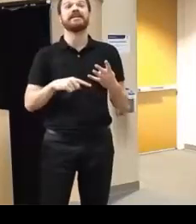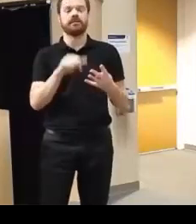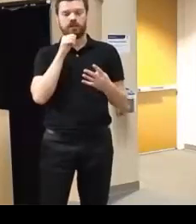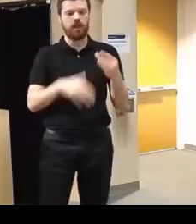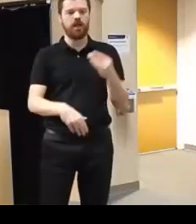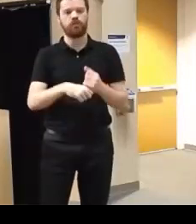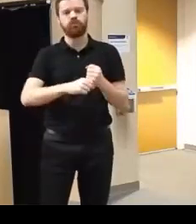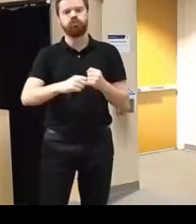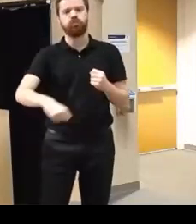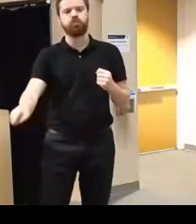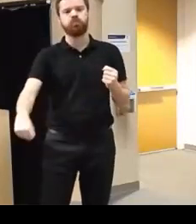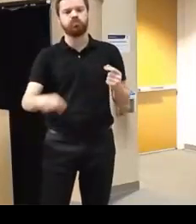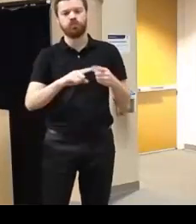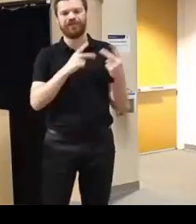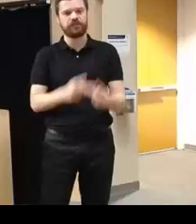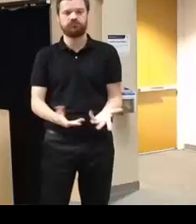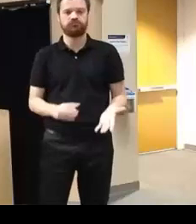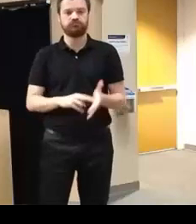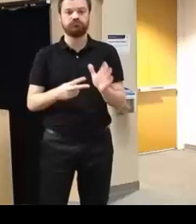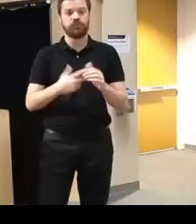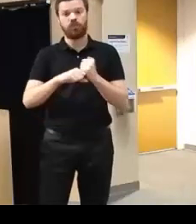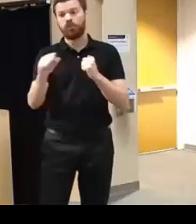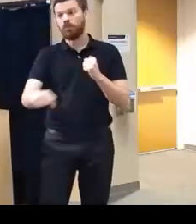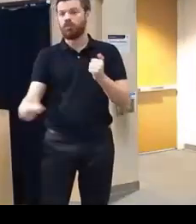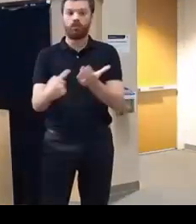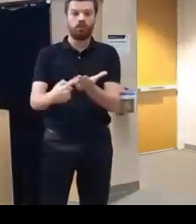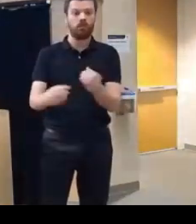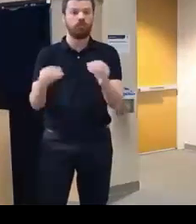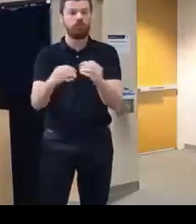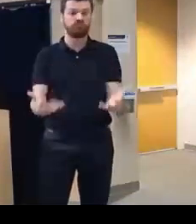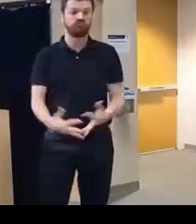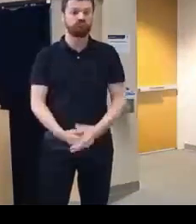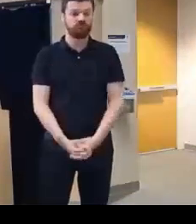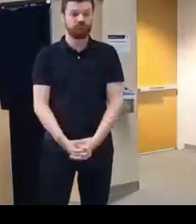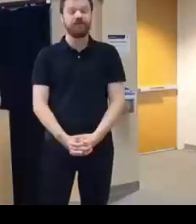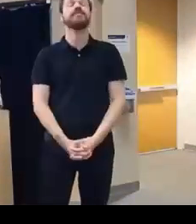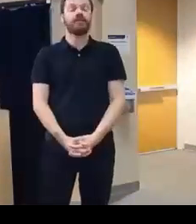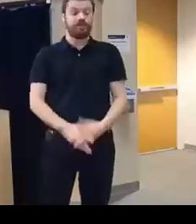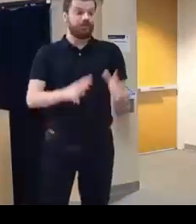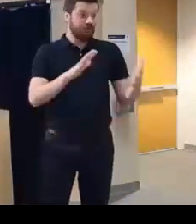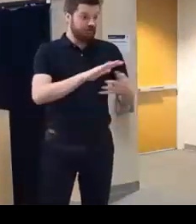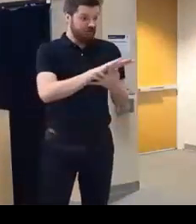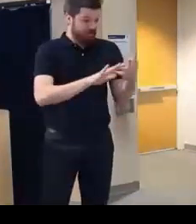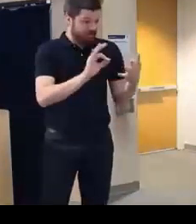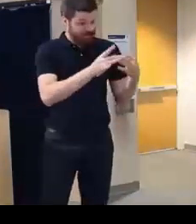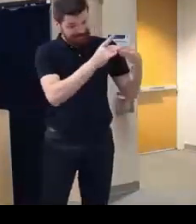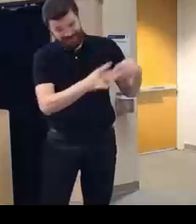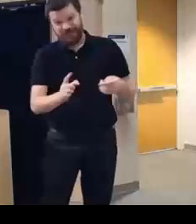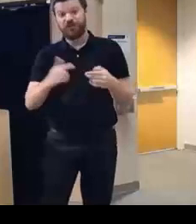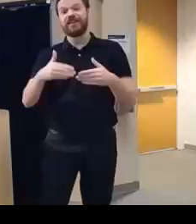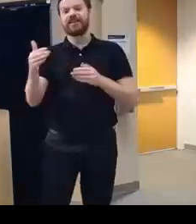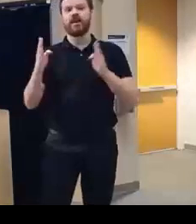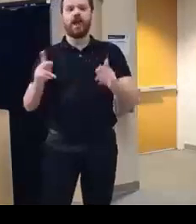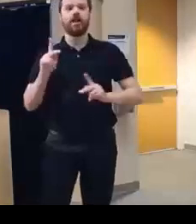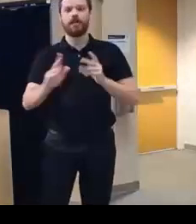add anything to the visit. So it didn't create a longer visit. So this led to sort of the next phase of my research, where a lot of people